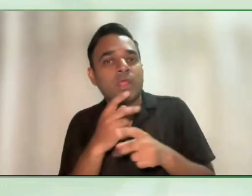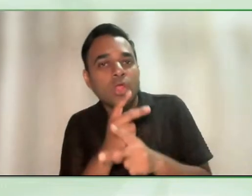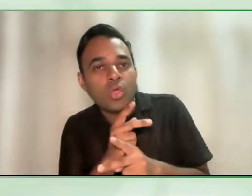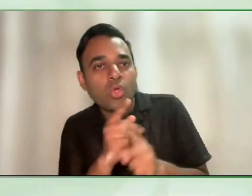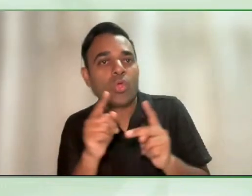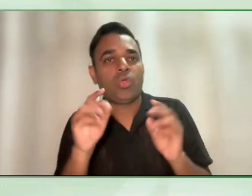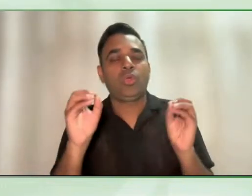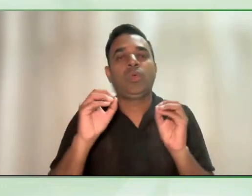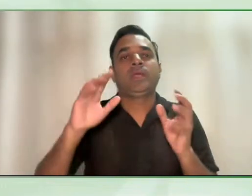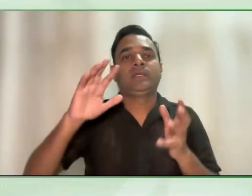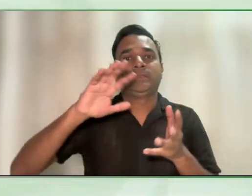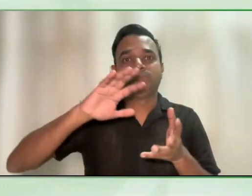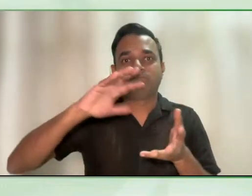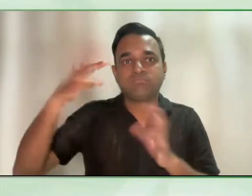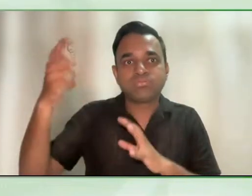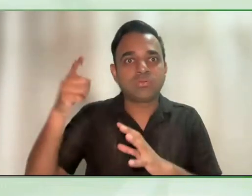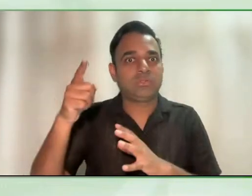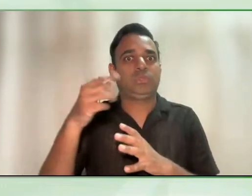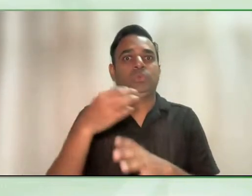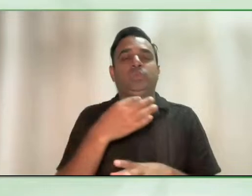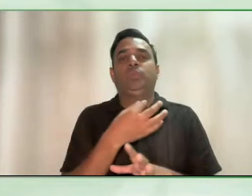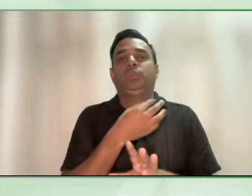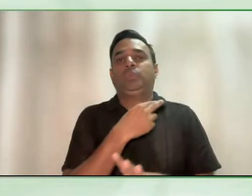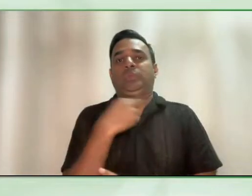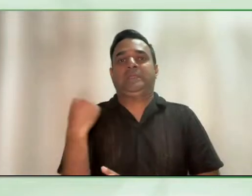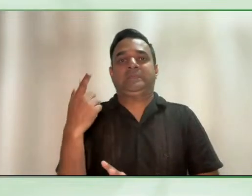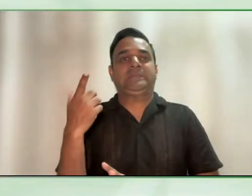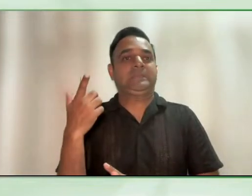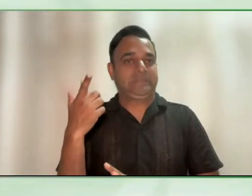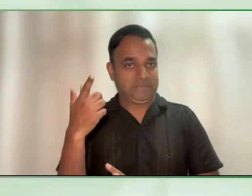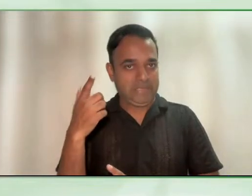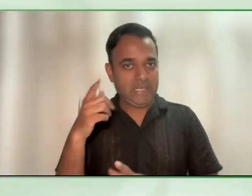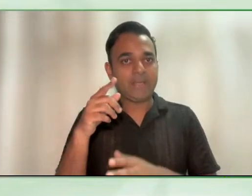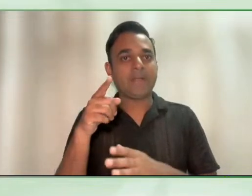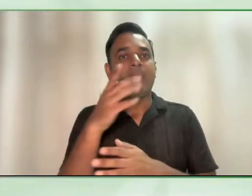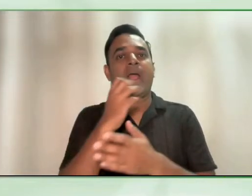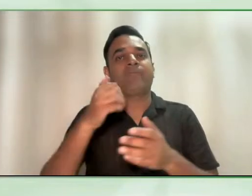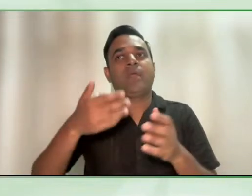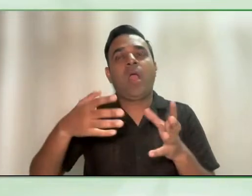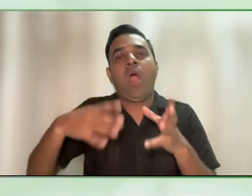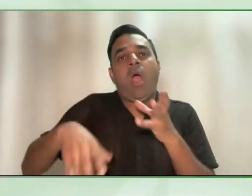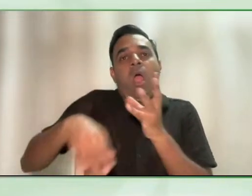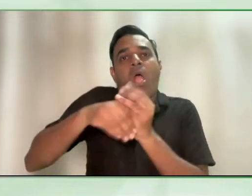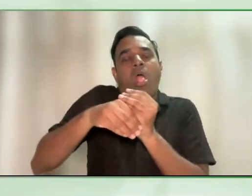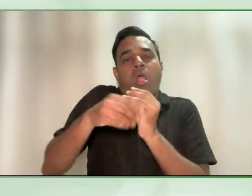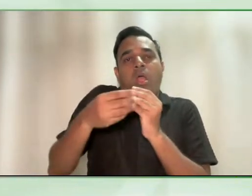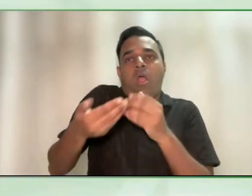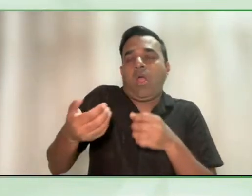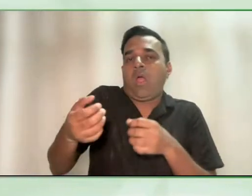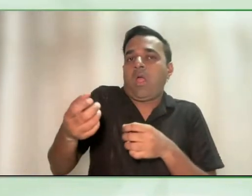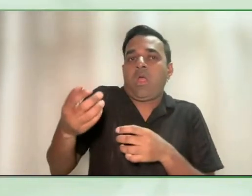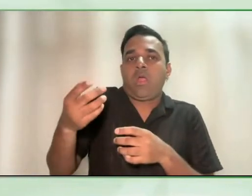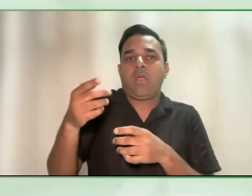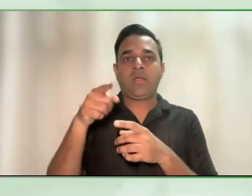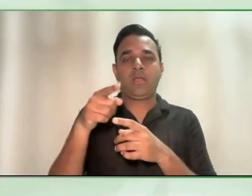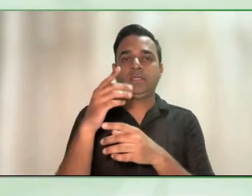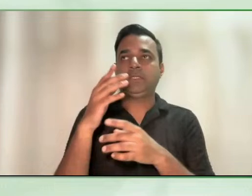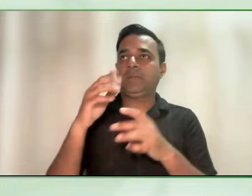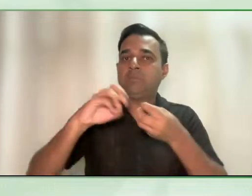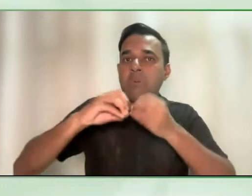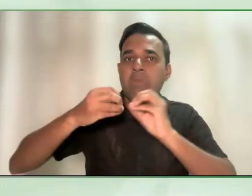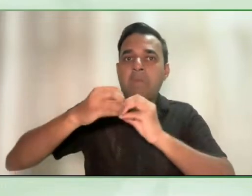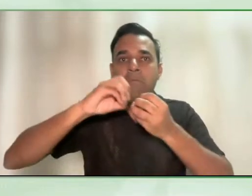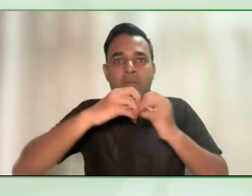impairments, but because policymakers and others have created an environment that is not accessible to them. So